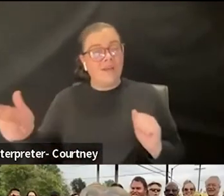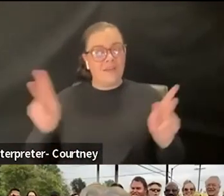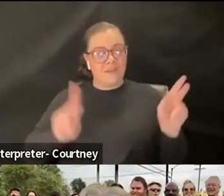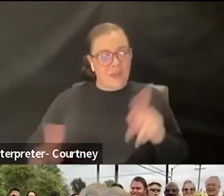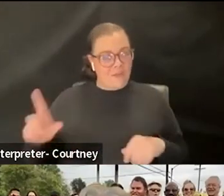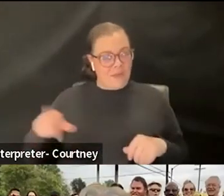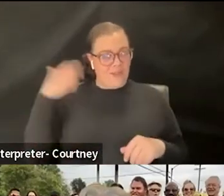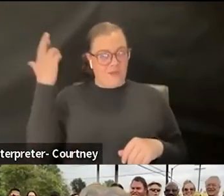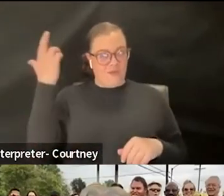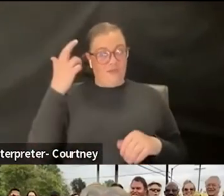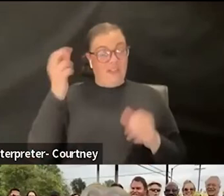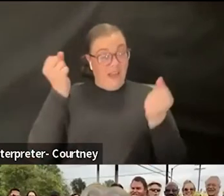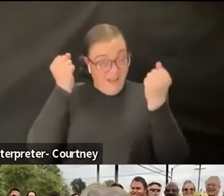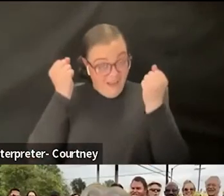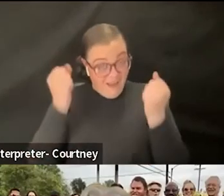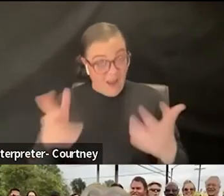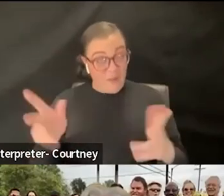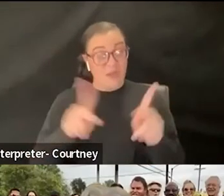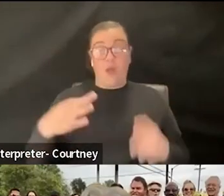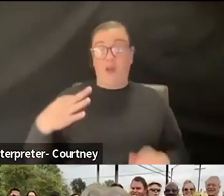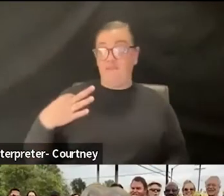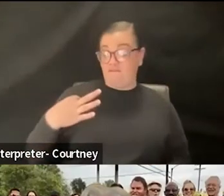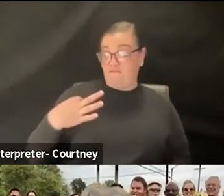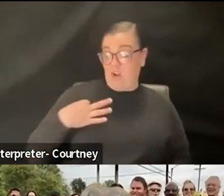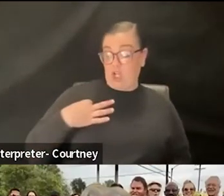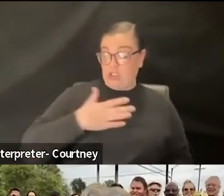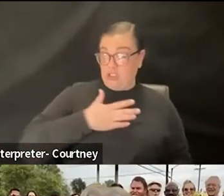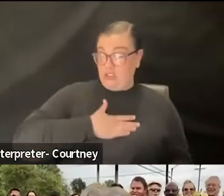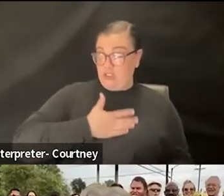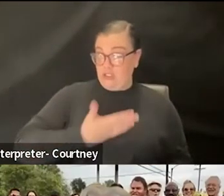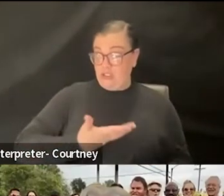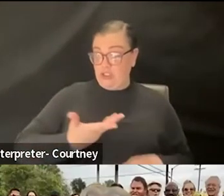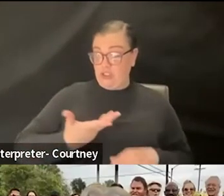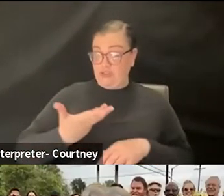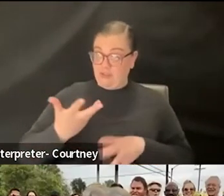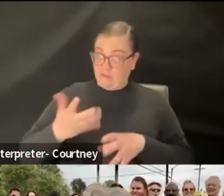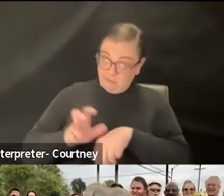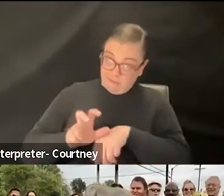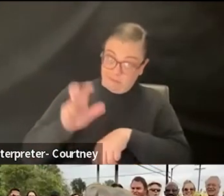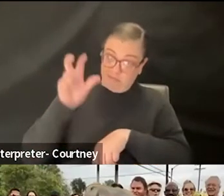for the betterment of the entire